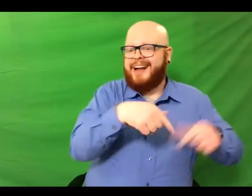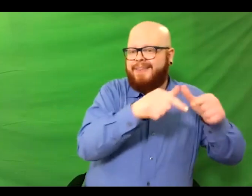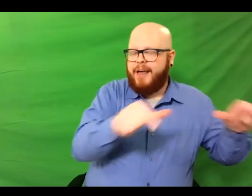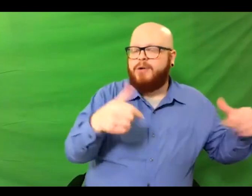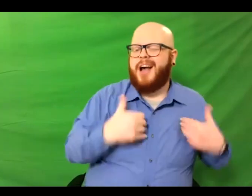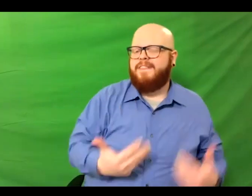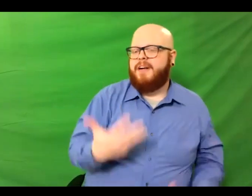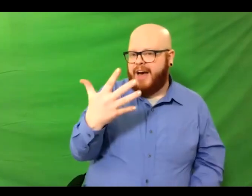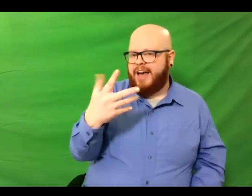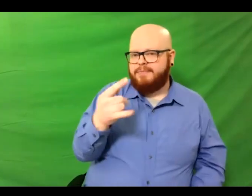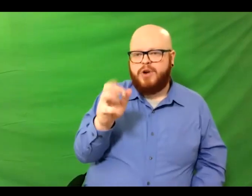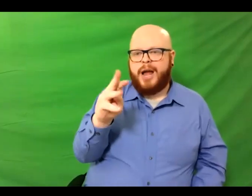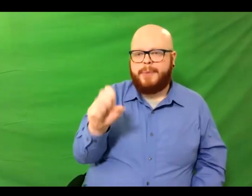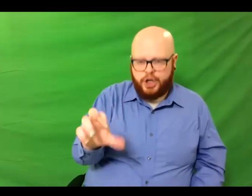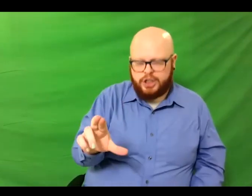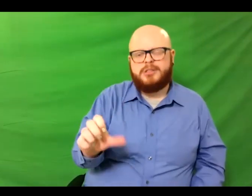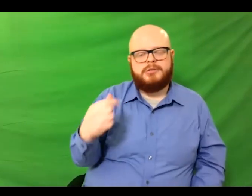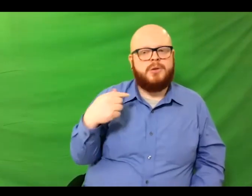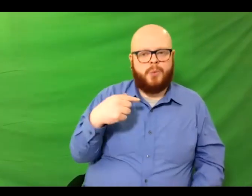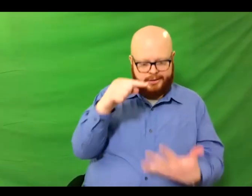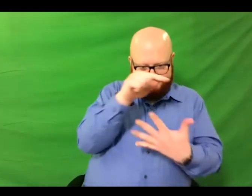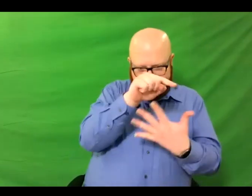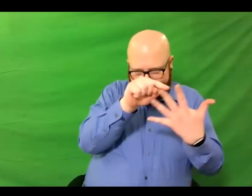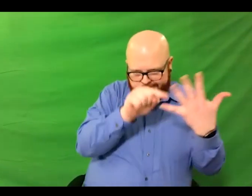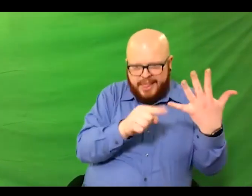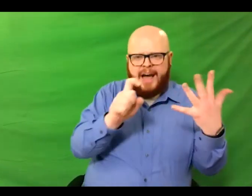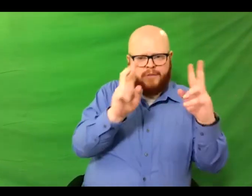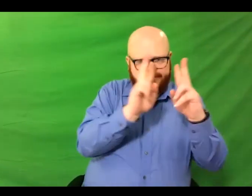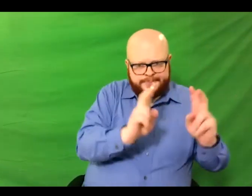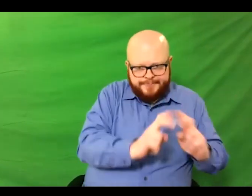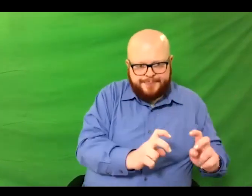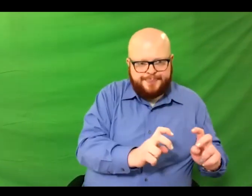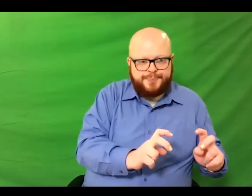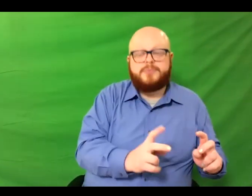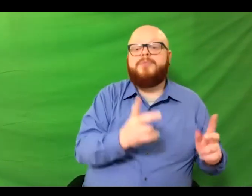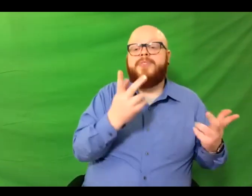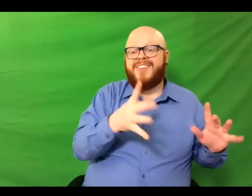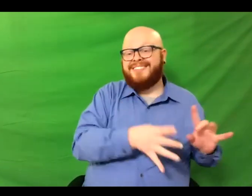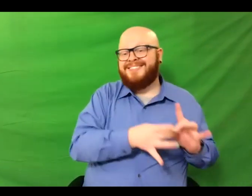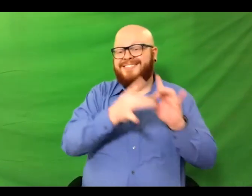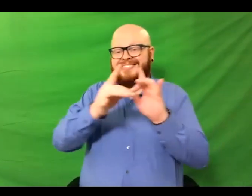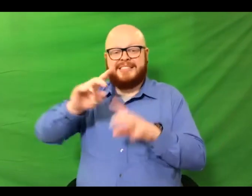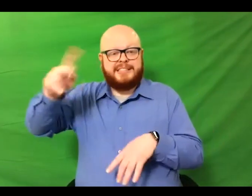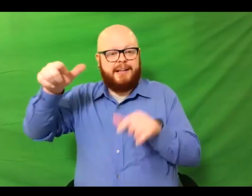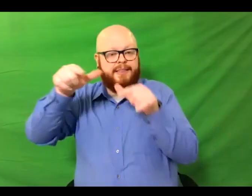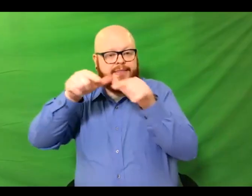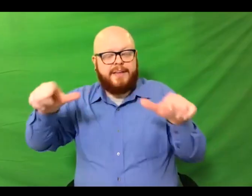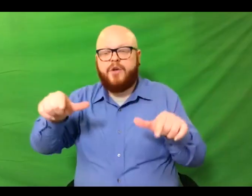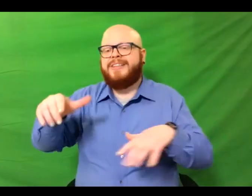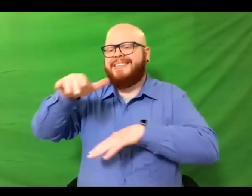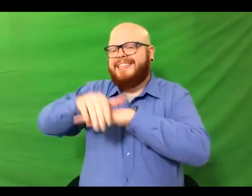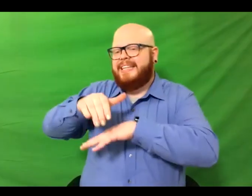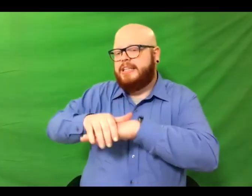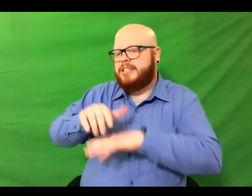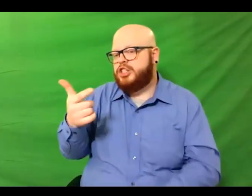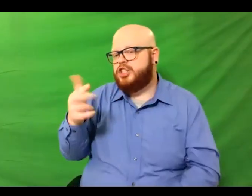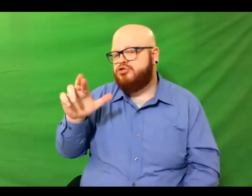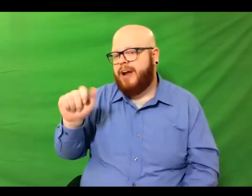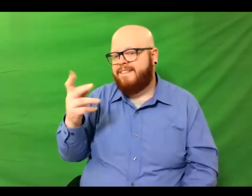tearing apart a sign or a word. The second level is different English graphings. I'm going to see that on the